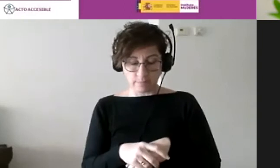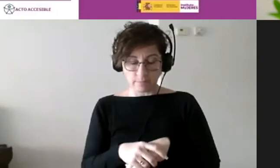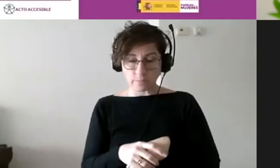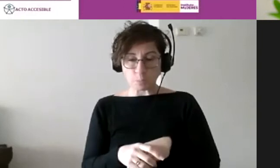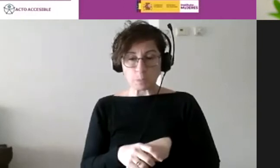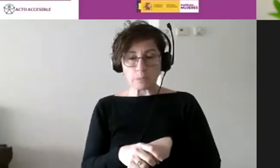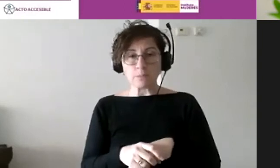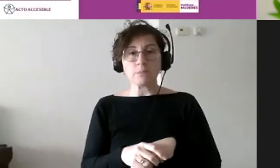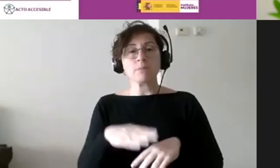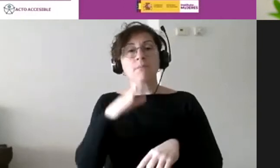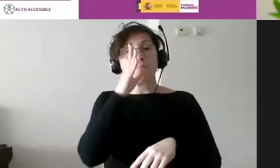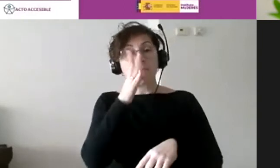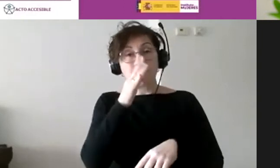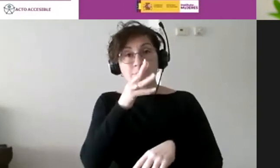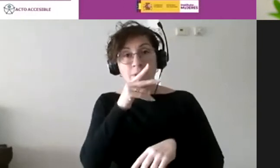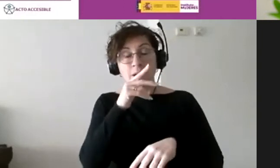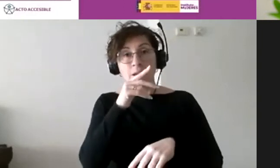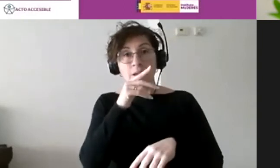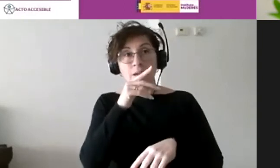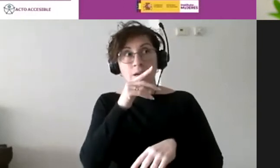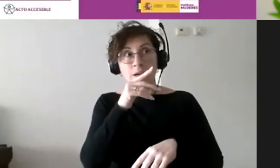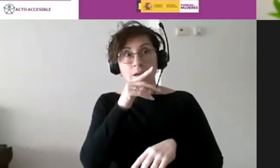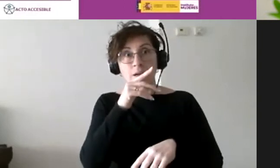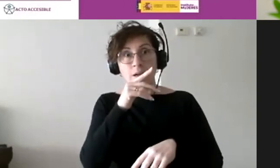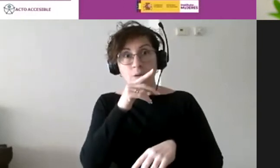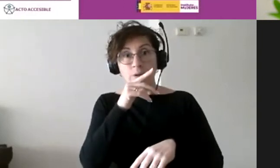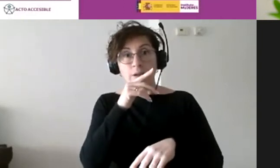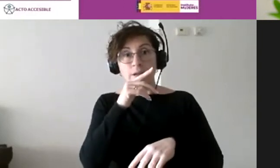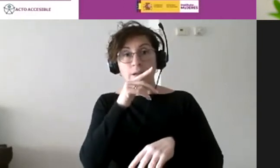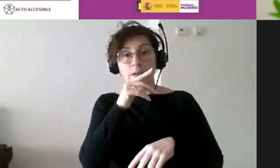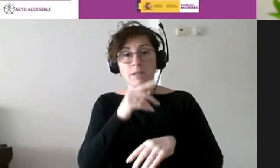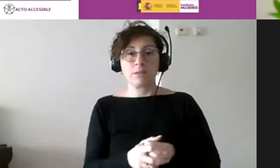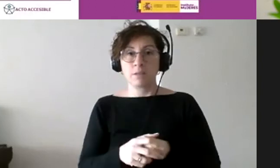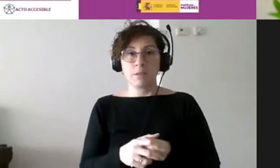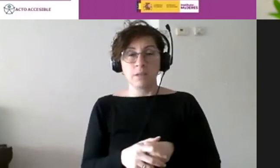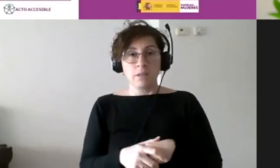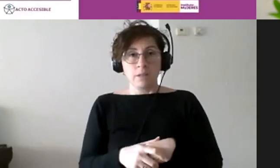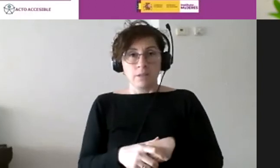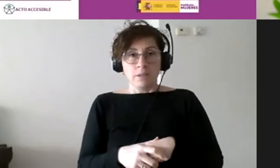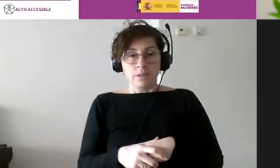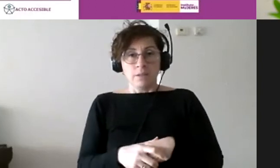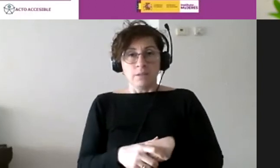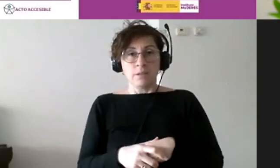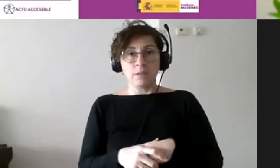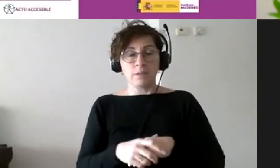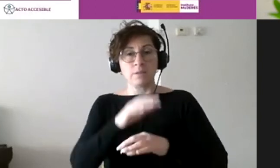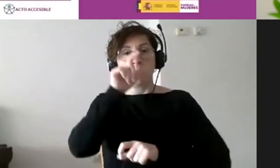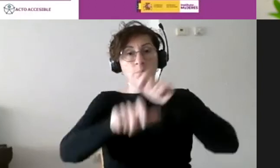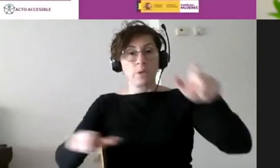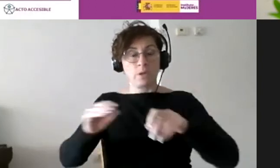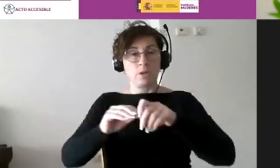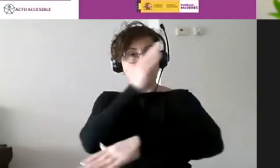Disabilities, and international organizations and foundations. The National Assembly of People with Disabilities has the full picture,